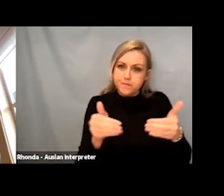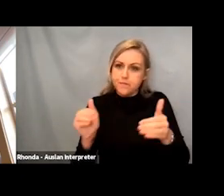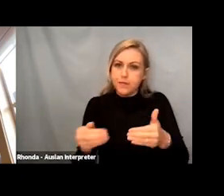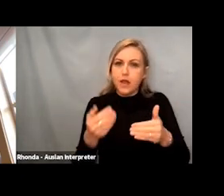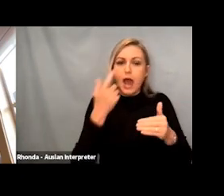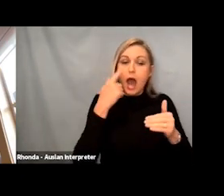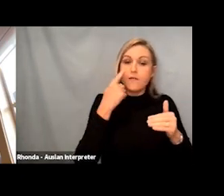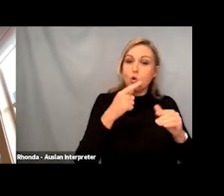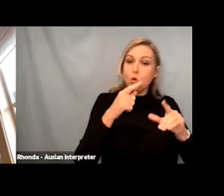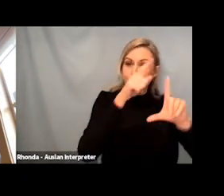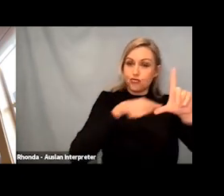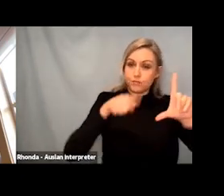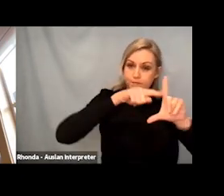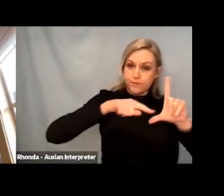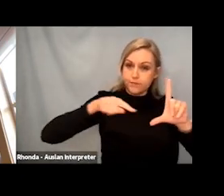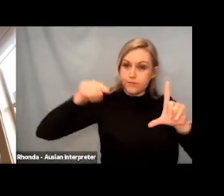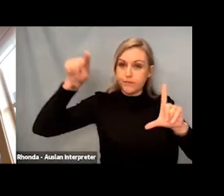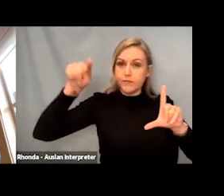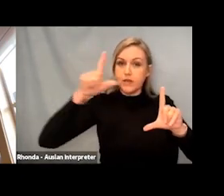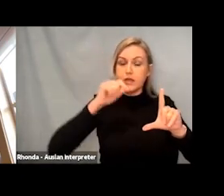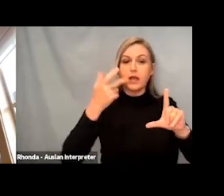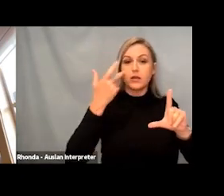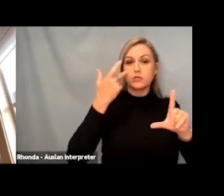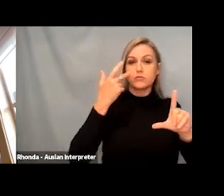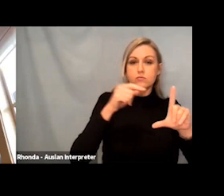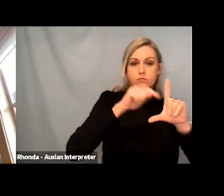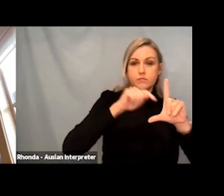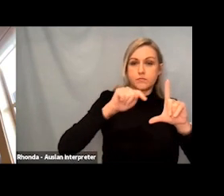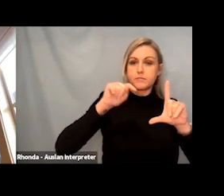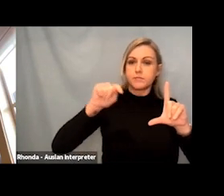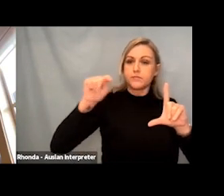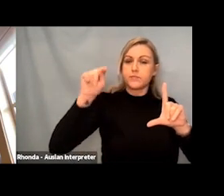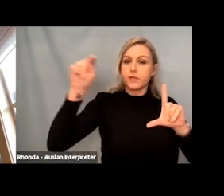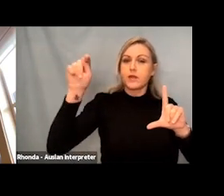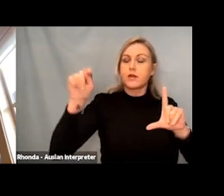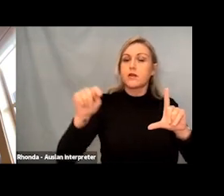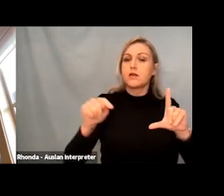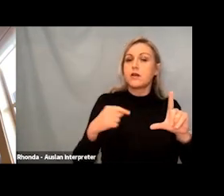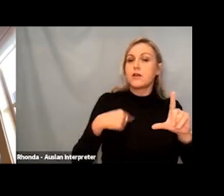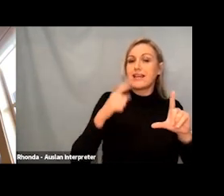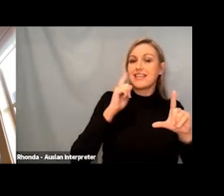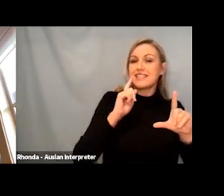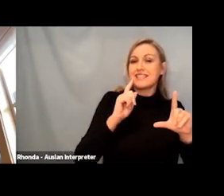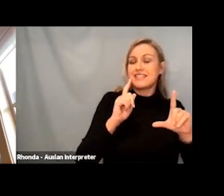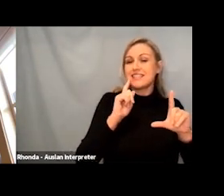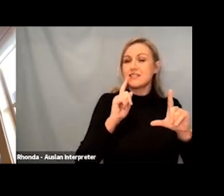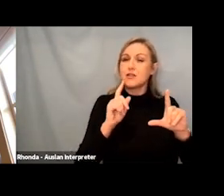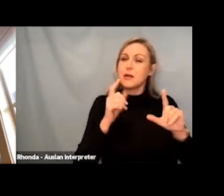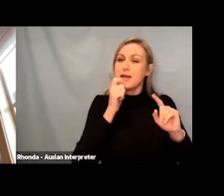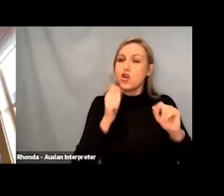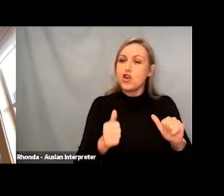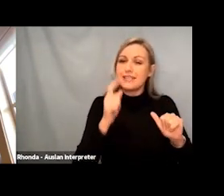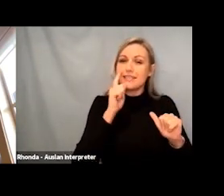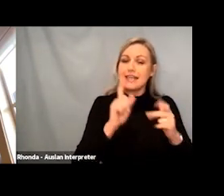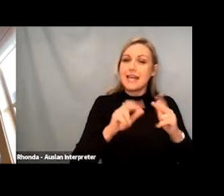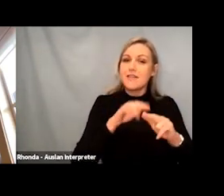curve, they plotted it as quadratic, probably too early to say that there are non-linearities here, but it's easy to